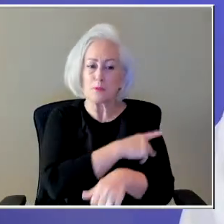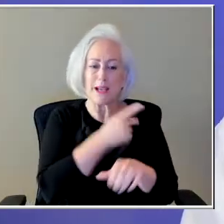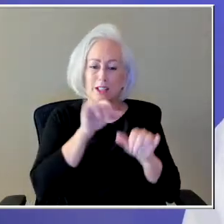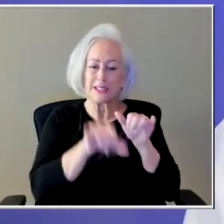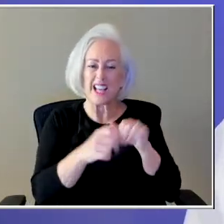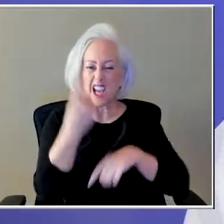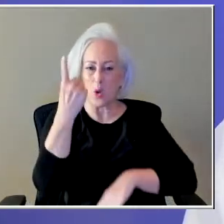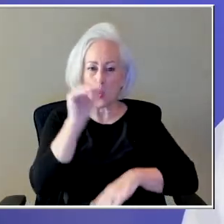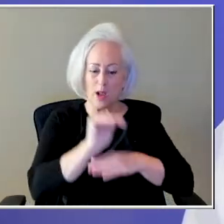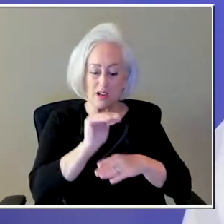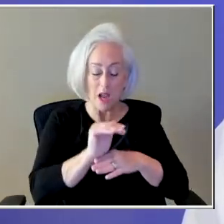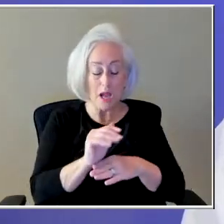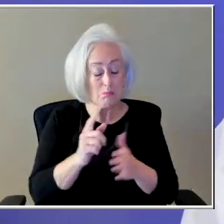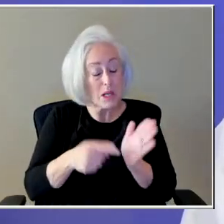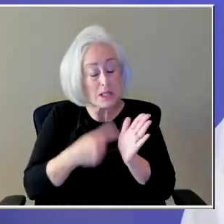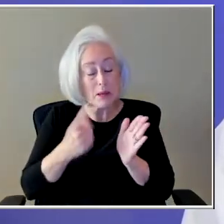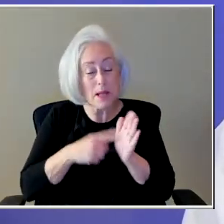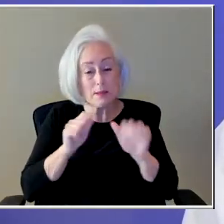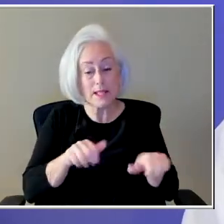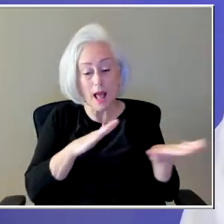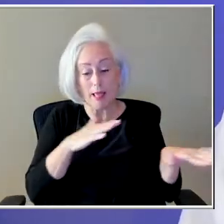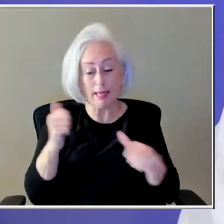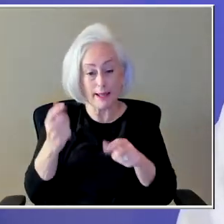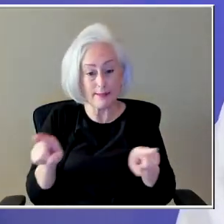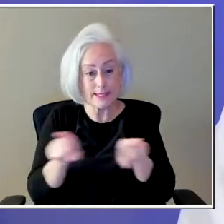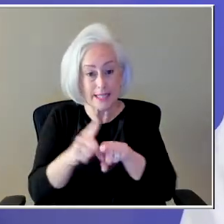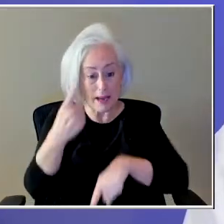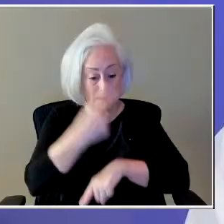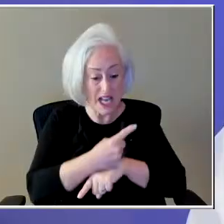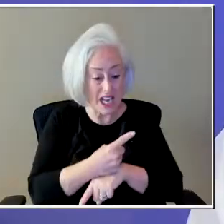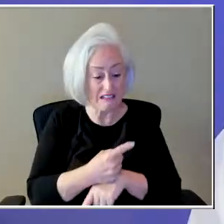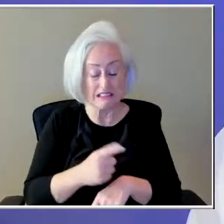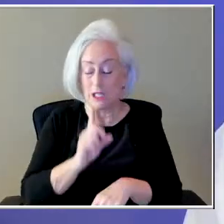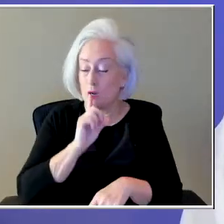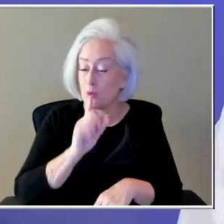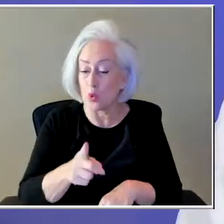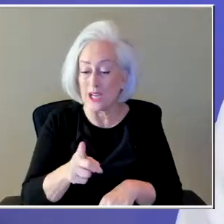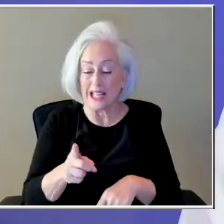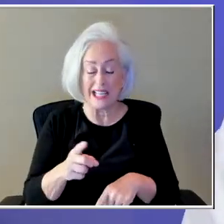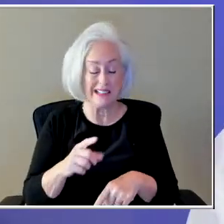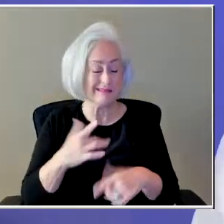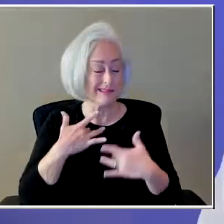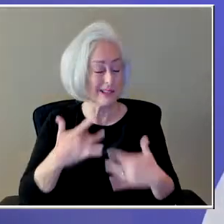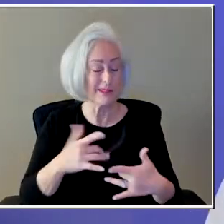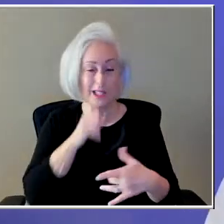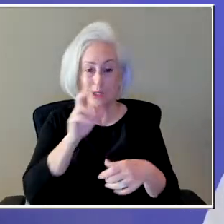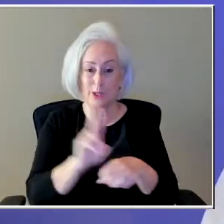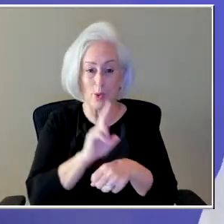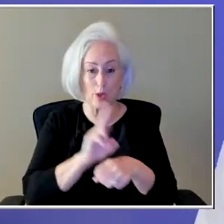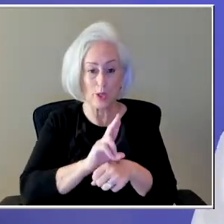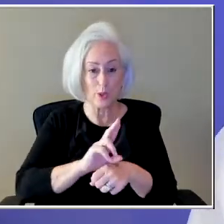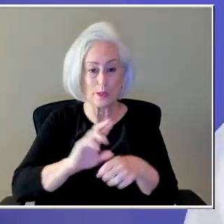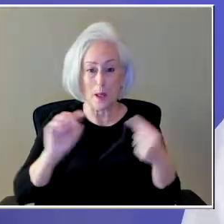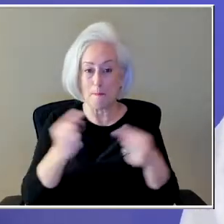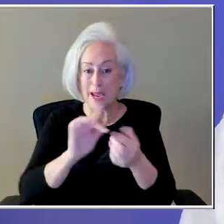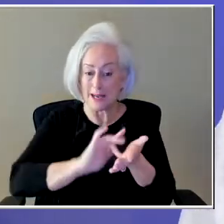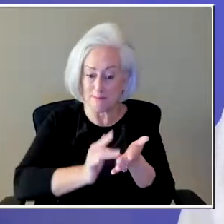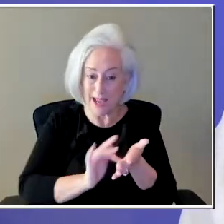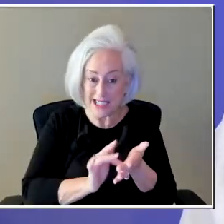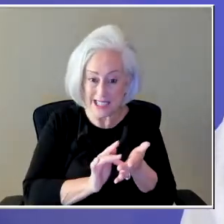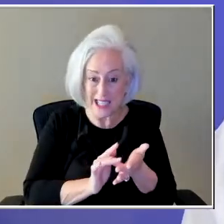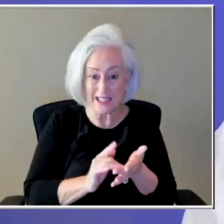they very rarely have any complaints about pain. We very rarely use narcotic pain medications for them anymore. So the recovery is pretty quick.